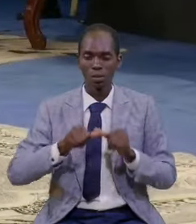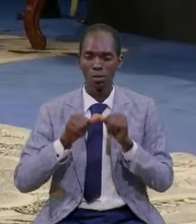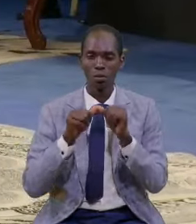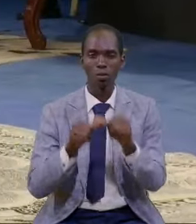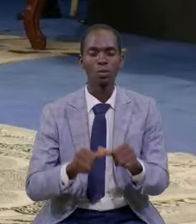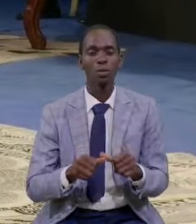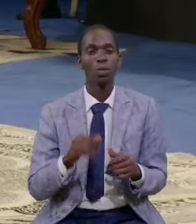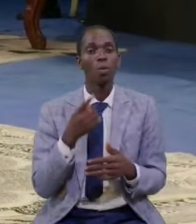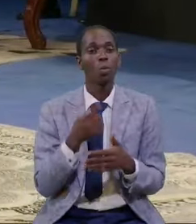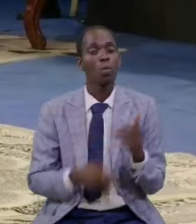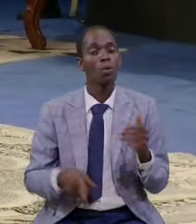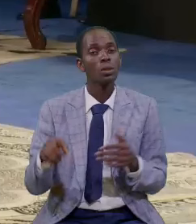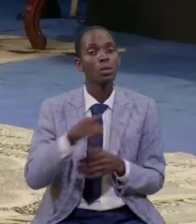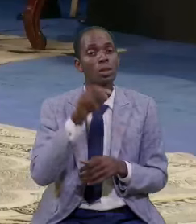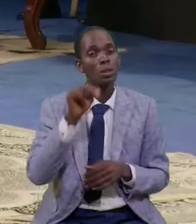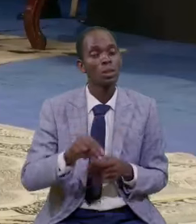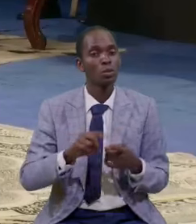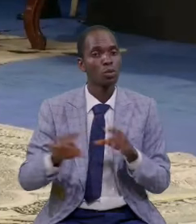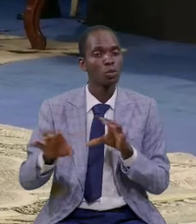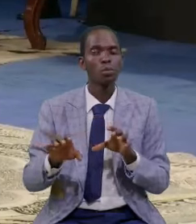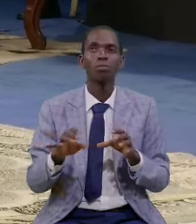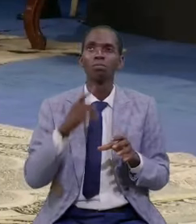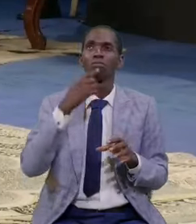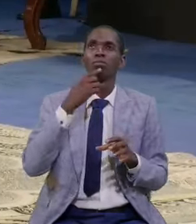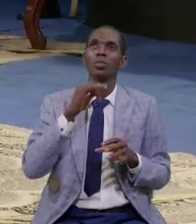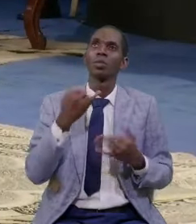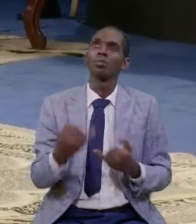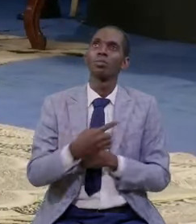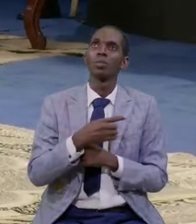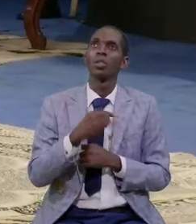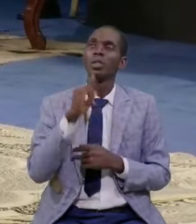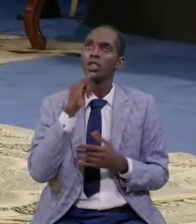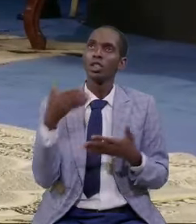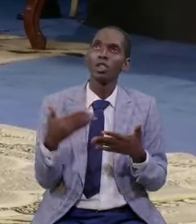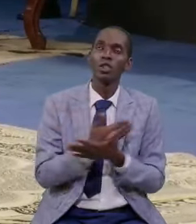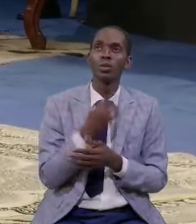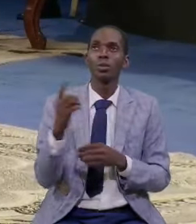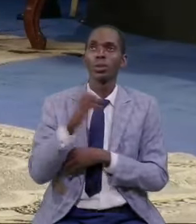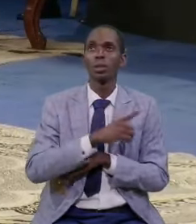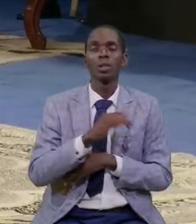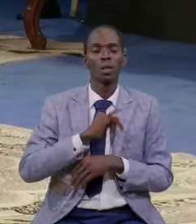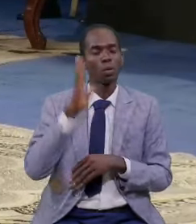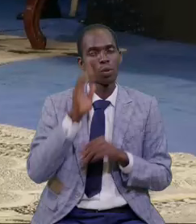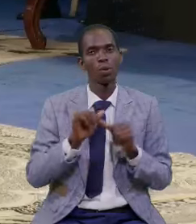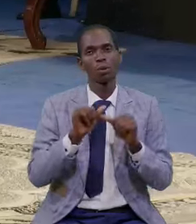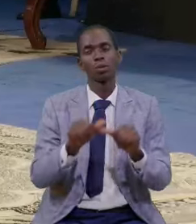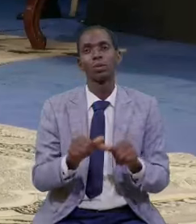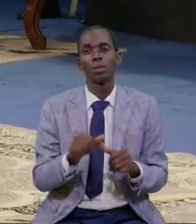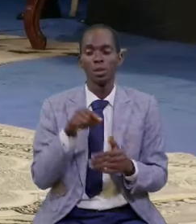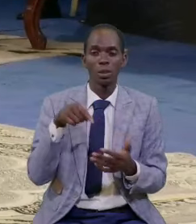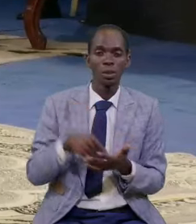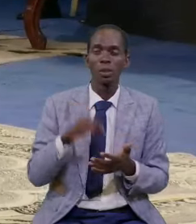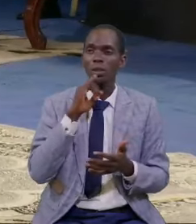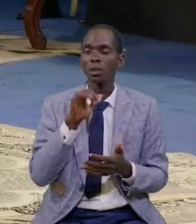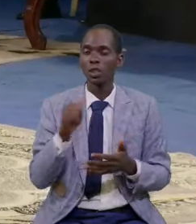do is say, there's a new day, I'll continue. There's a new day. This is a new challenge. I will